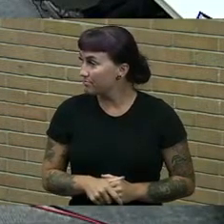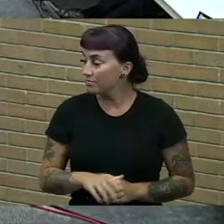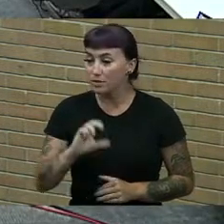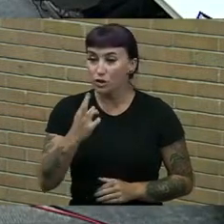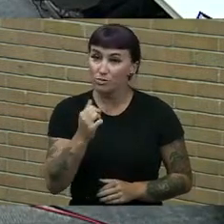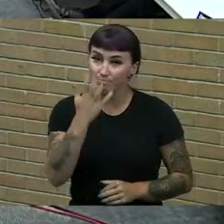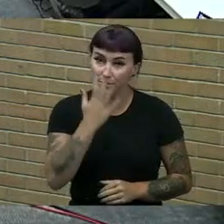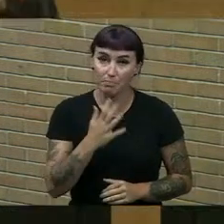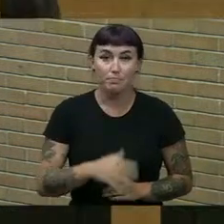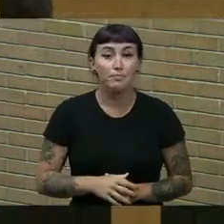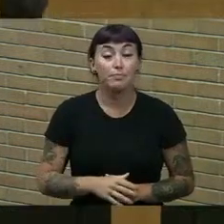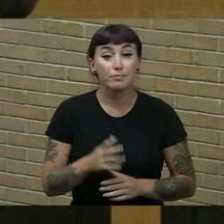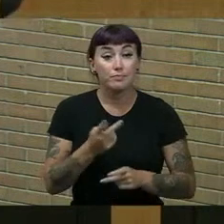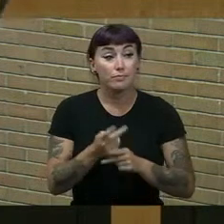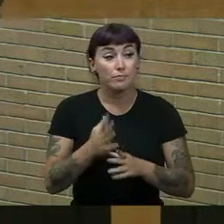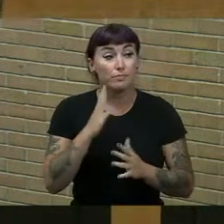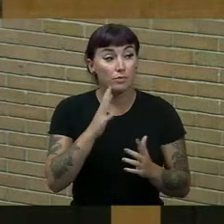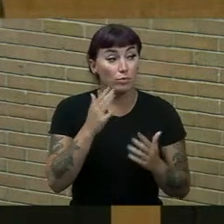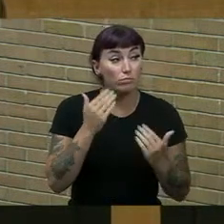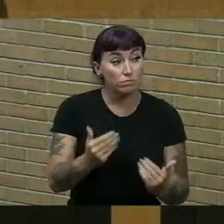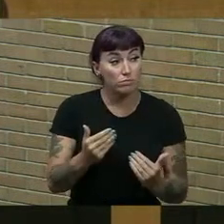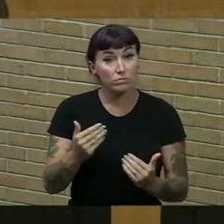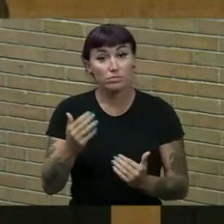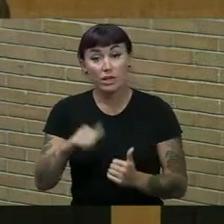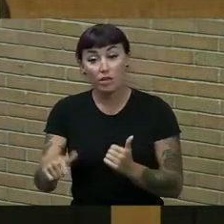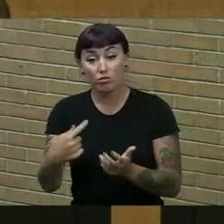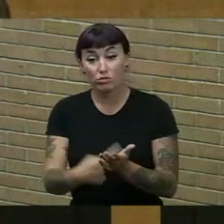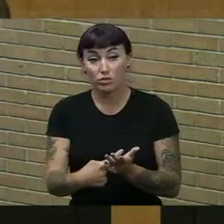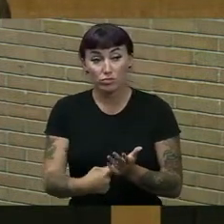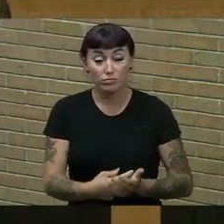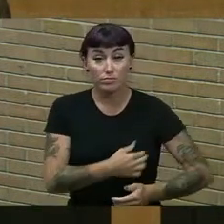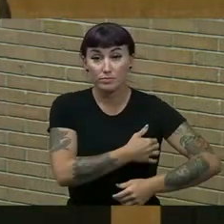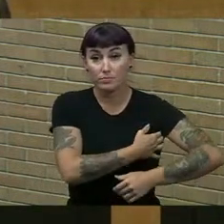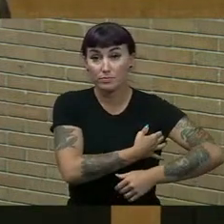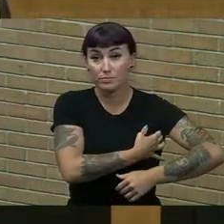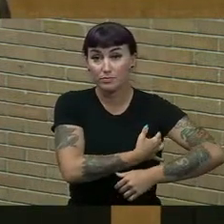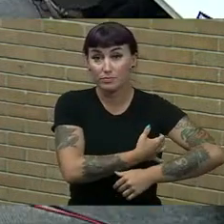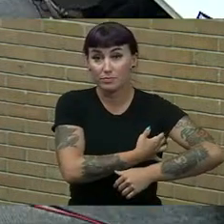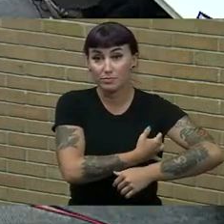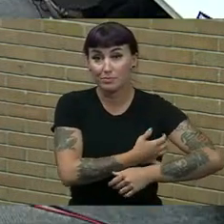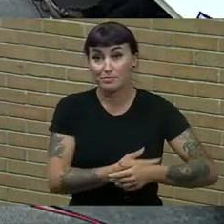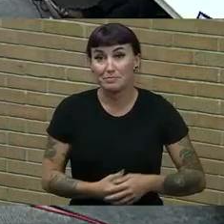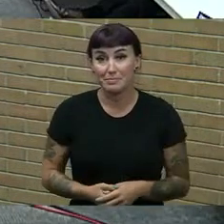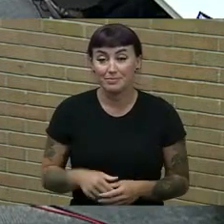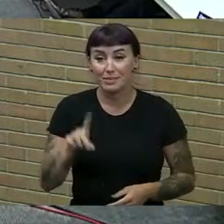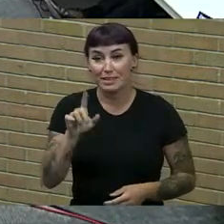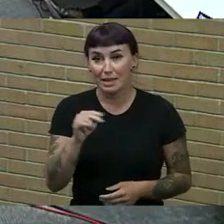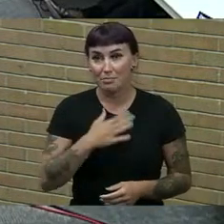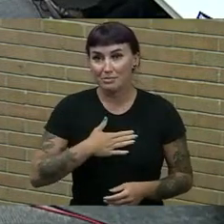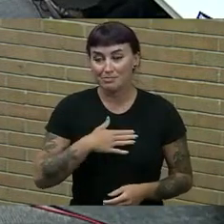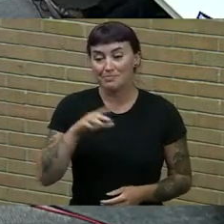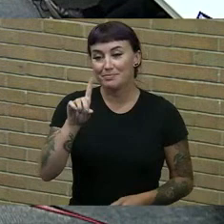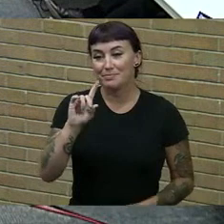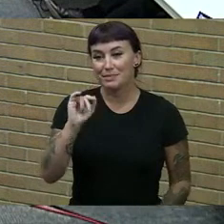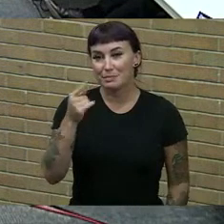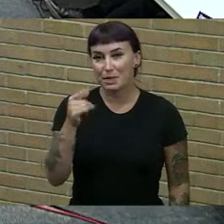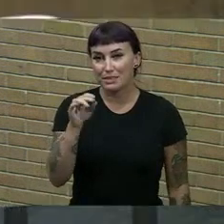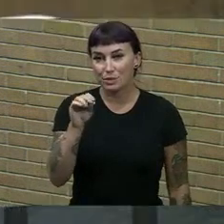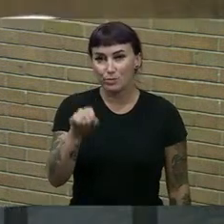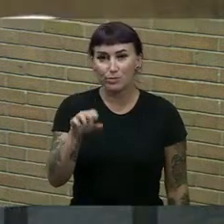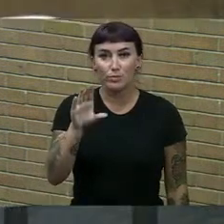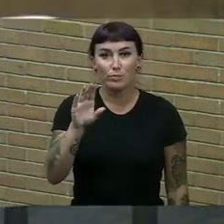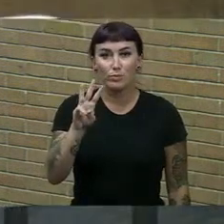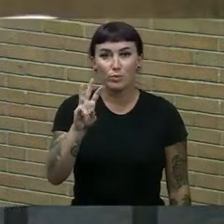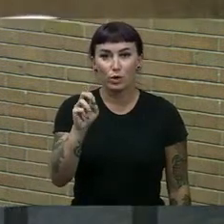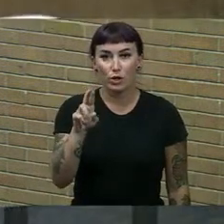So we have a motion and a second. Any further discussion? Hearing none, Dan, please call the roll. Councilmember DePonzio? Aye.